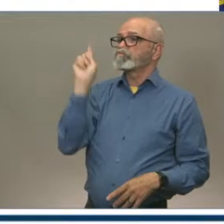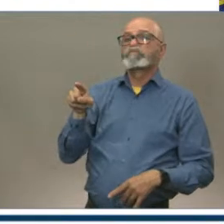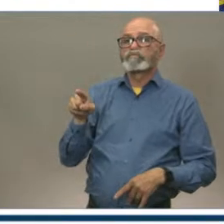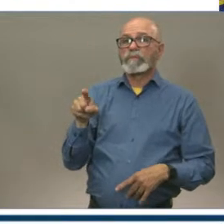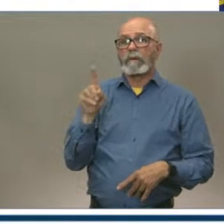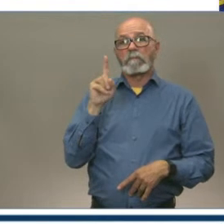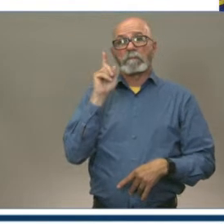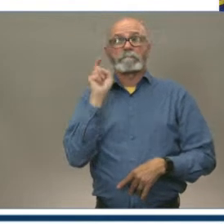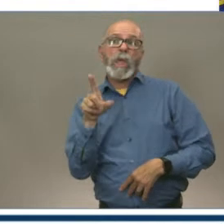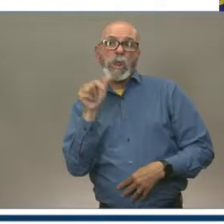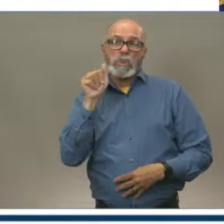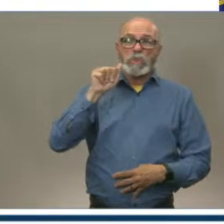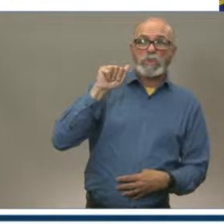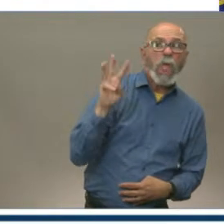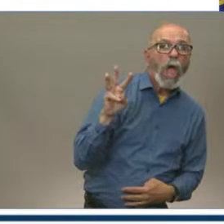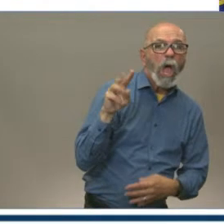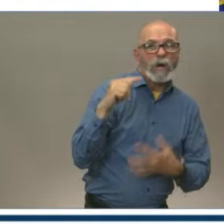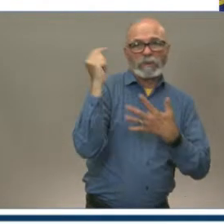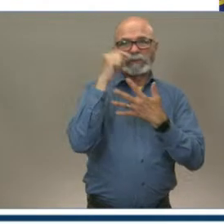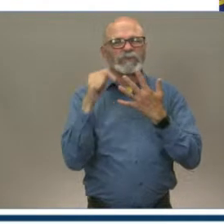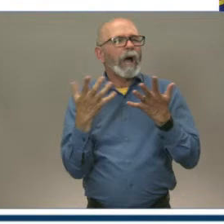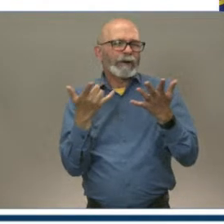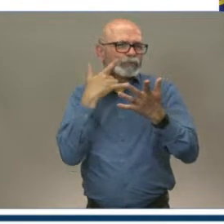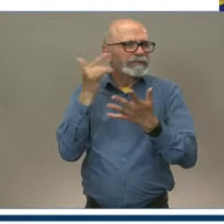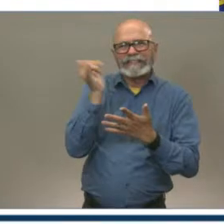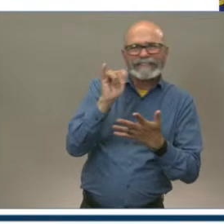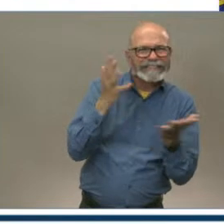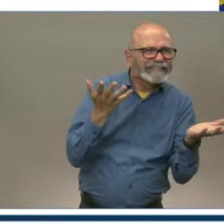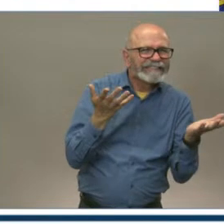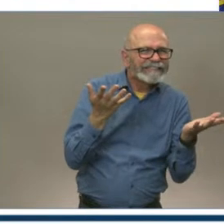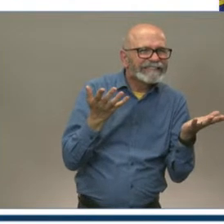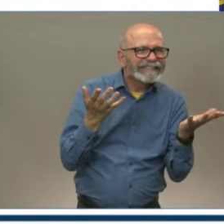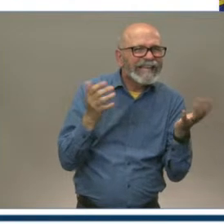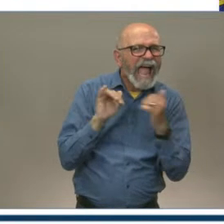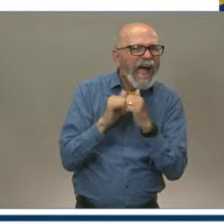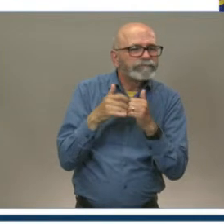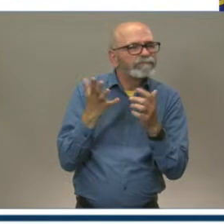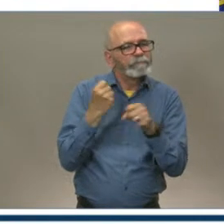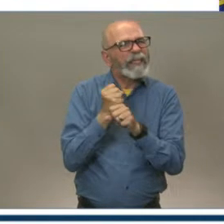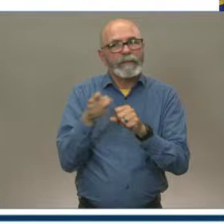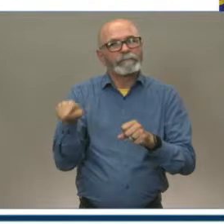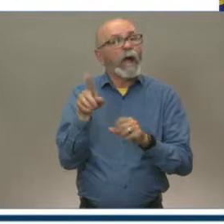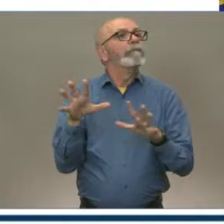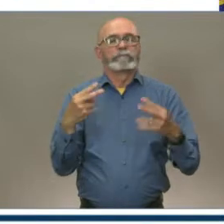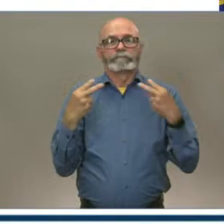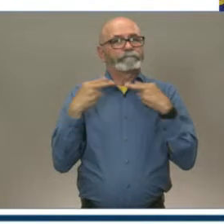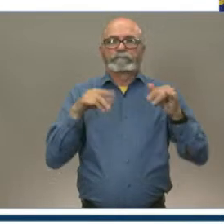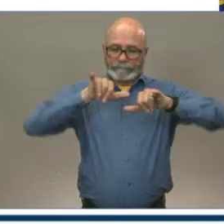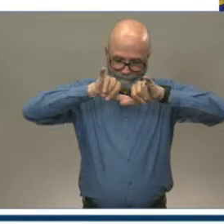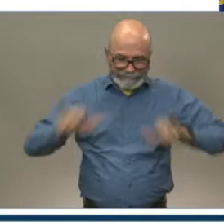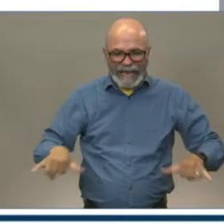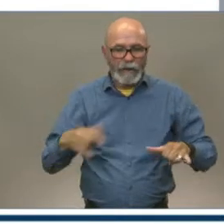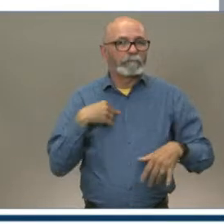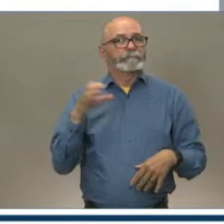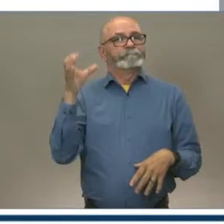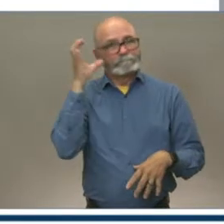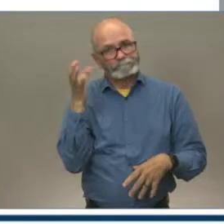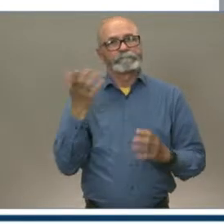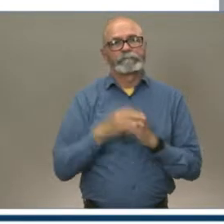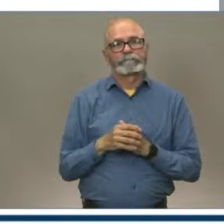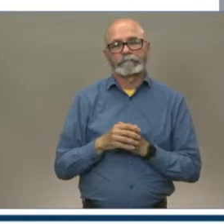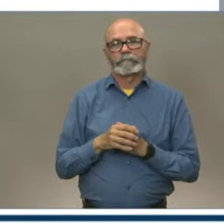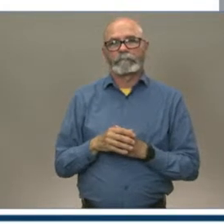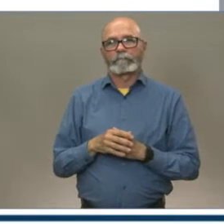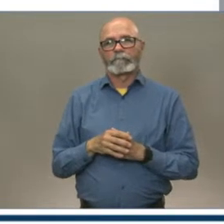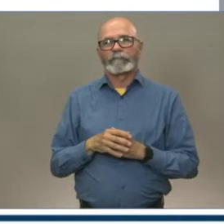are? What can be done, if anything, to enforce this? So we are signing an order. We haven't done